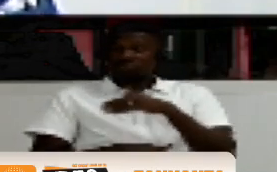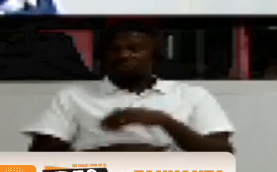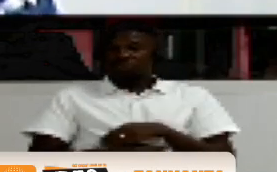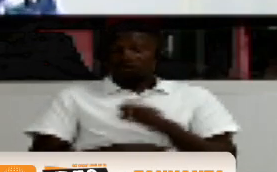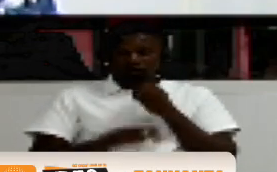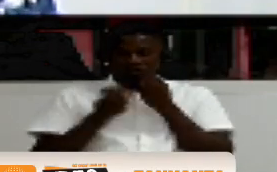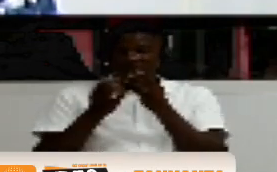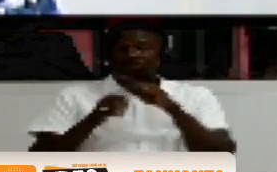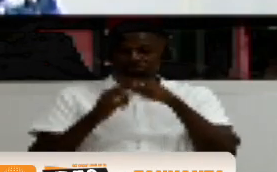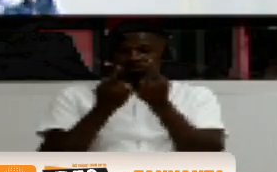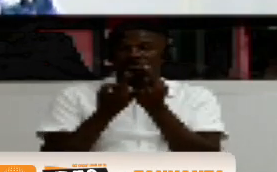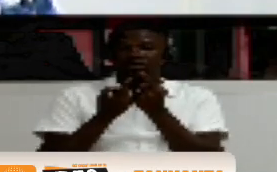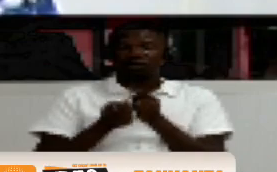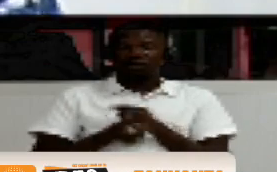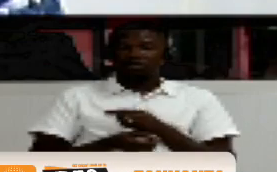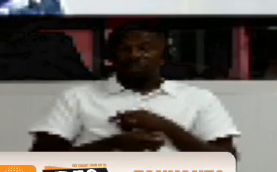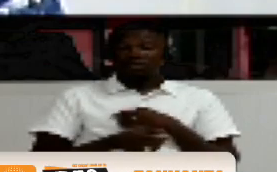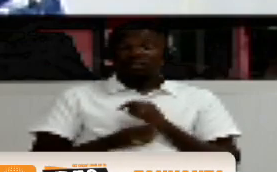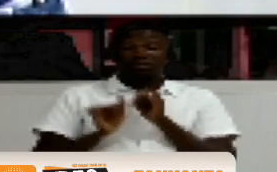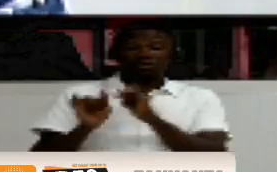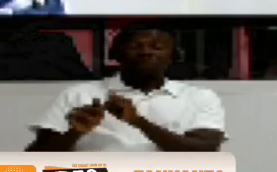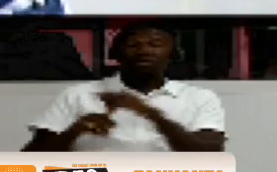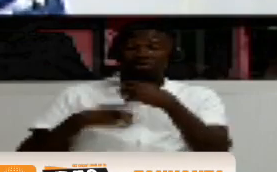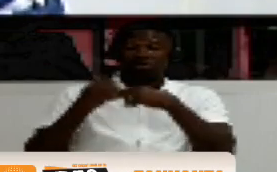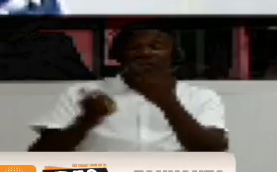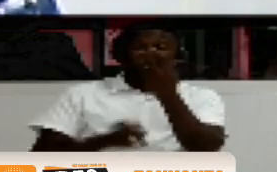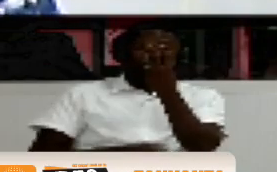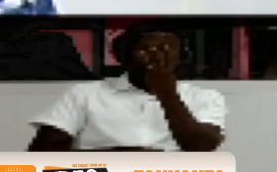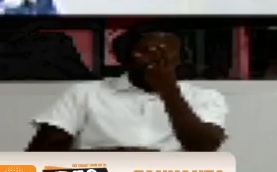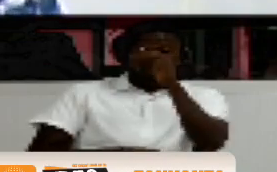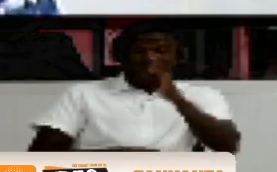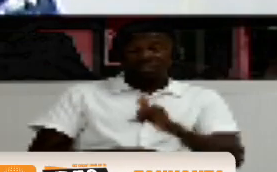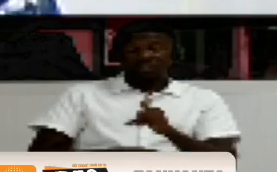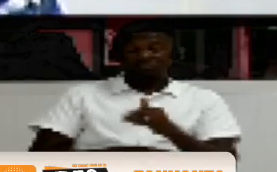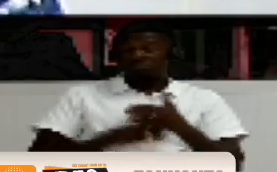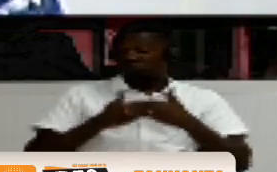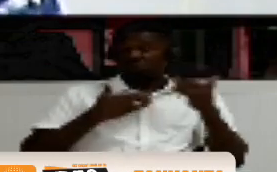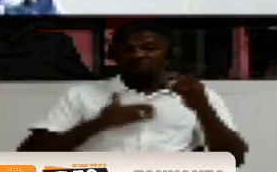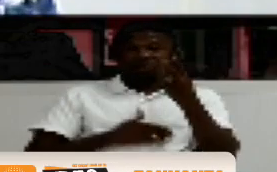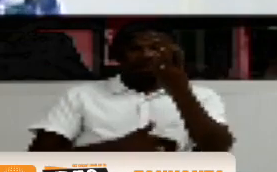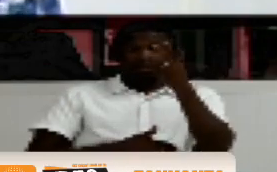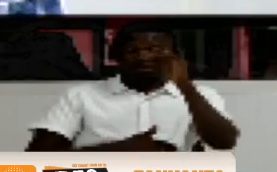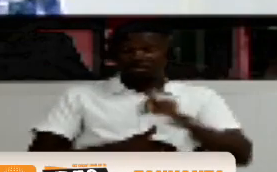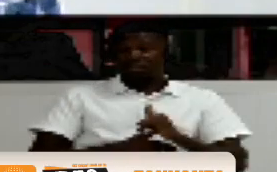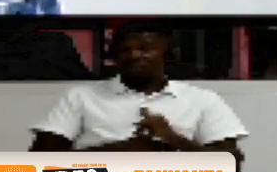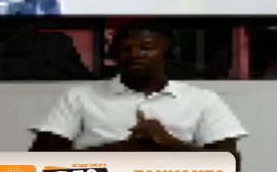my God, he spent almost 3 years in hospital, more than 3 years.